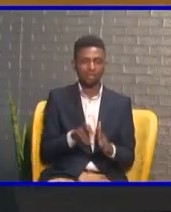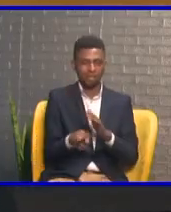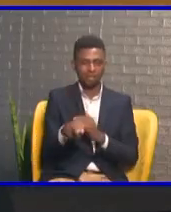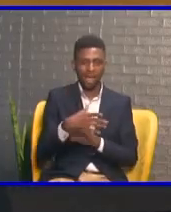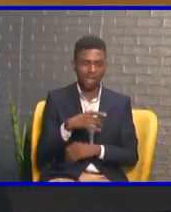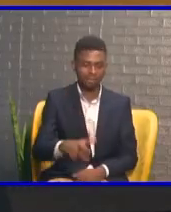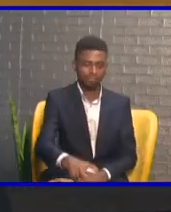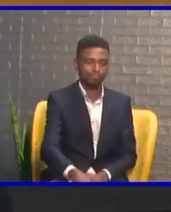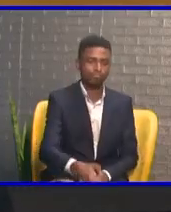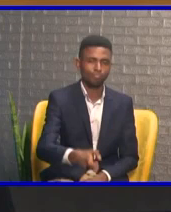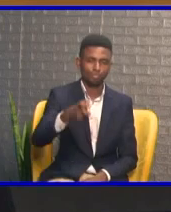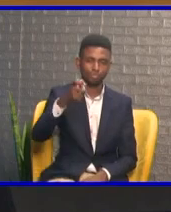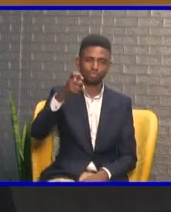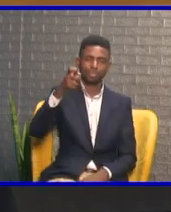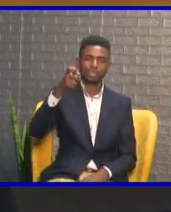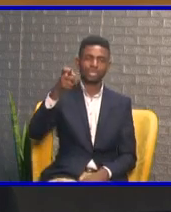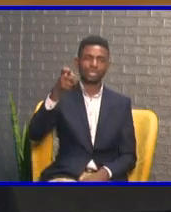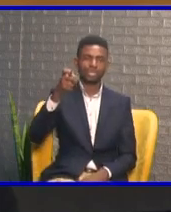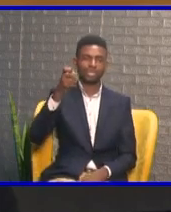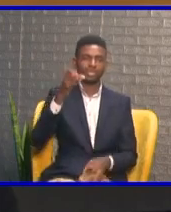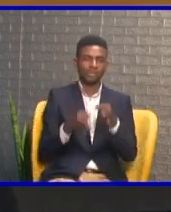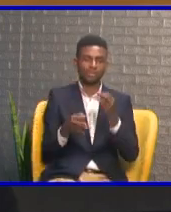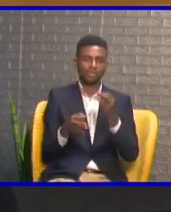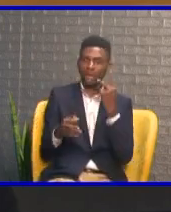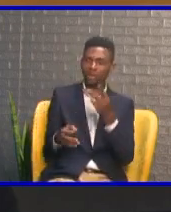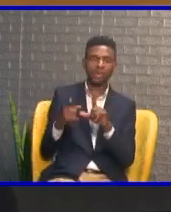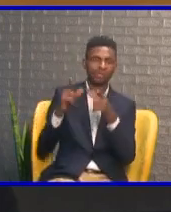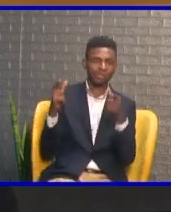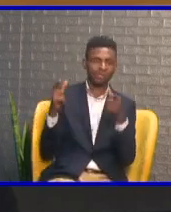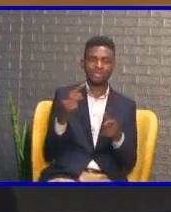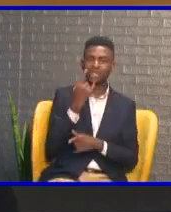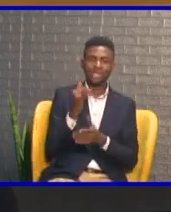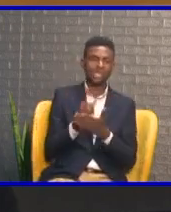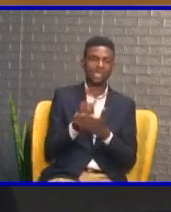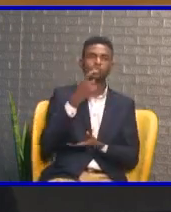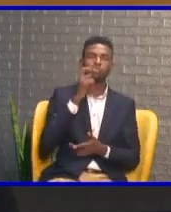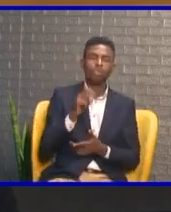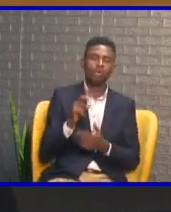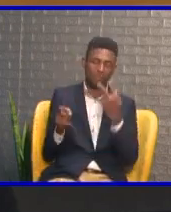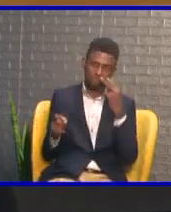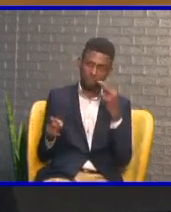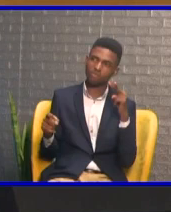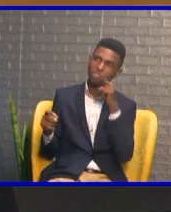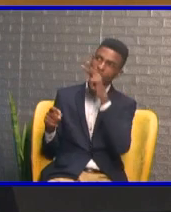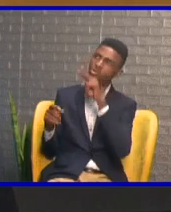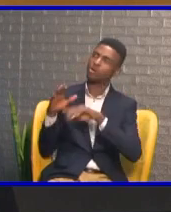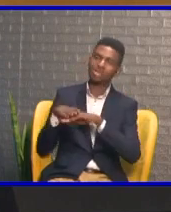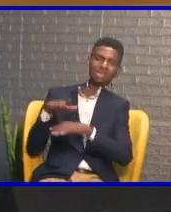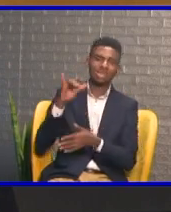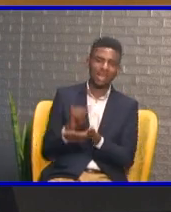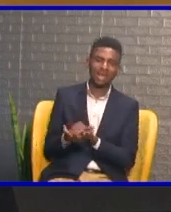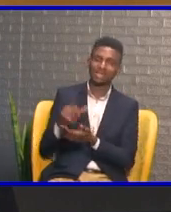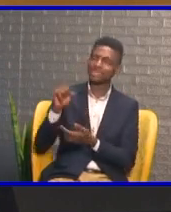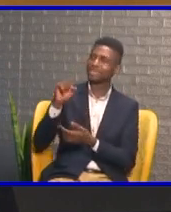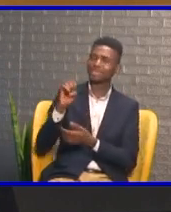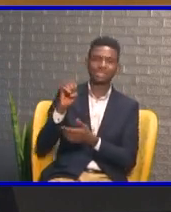up. And if you look at the language, it says you must focus your gaze on that serpent. Which one? The